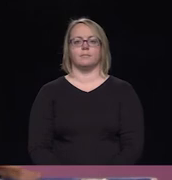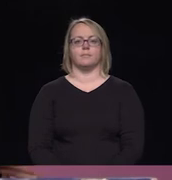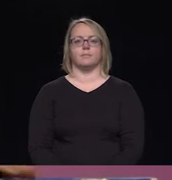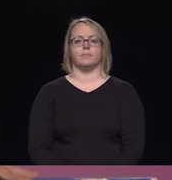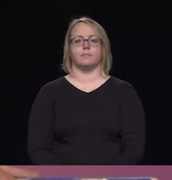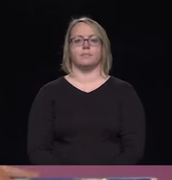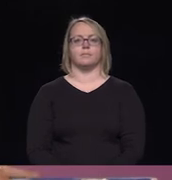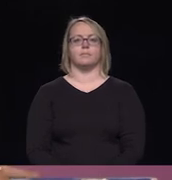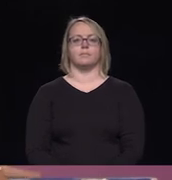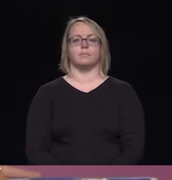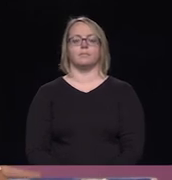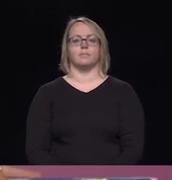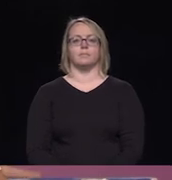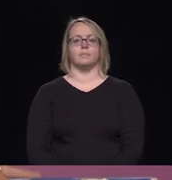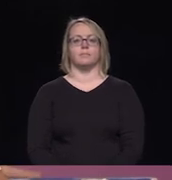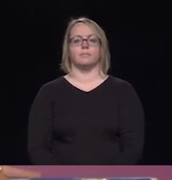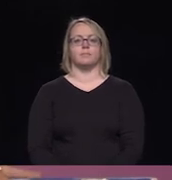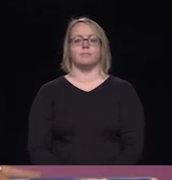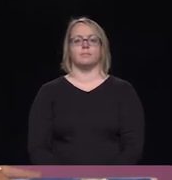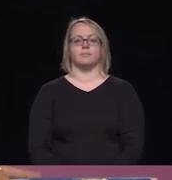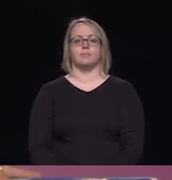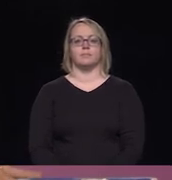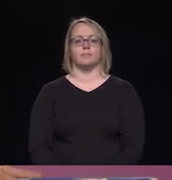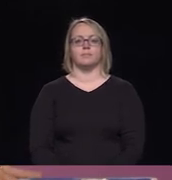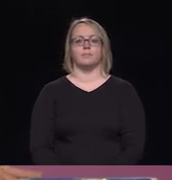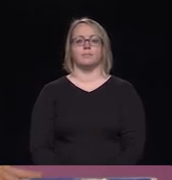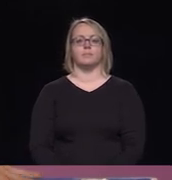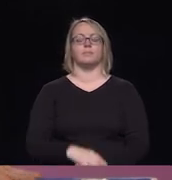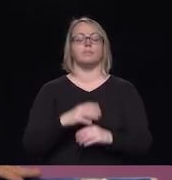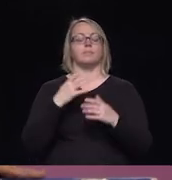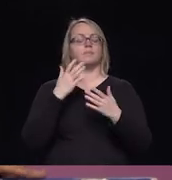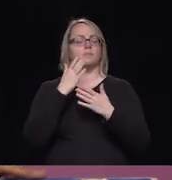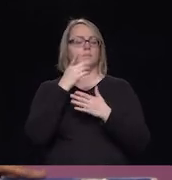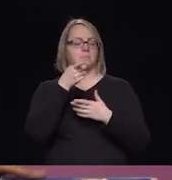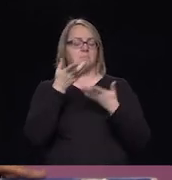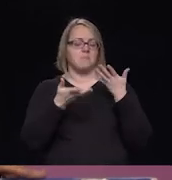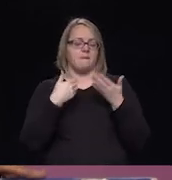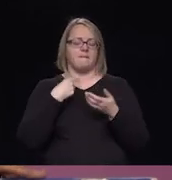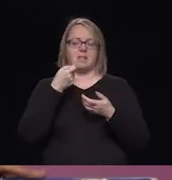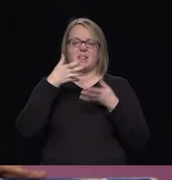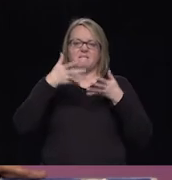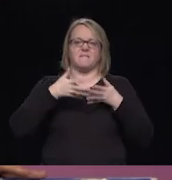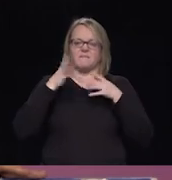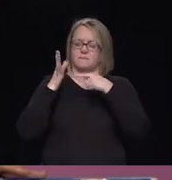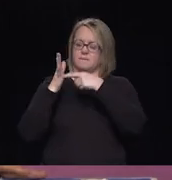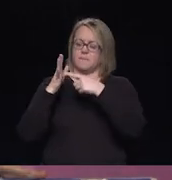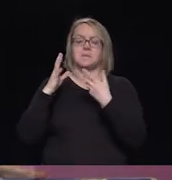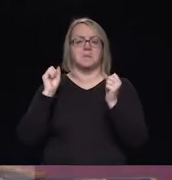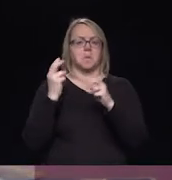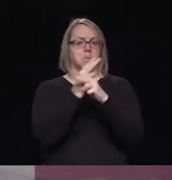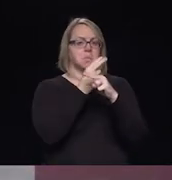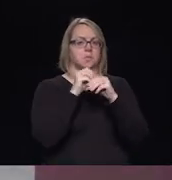Using the leftover white on your brush, you can add some more reflection to the water.